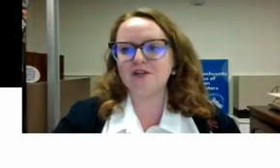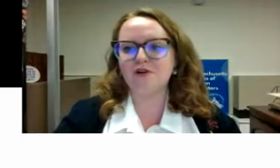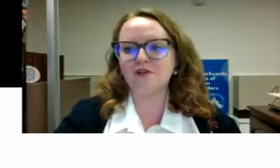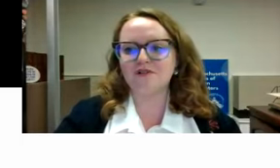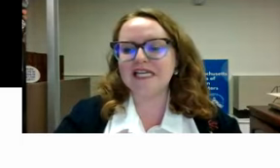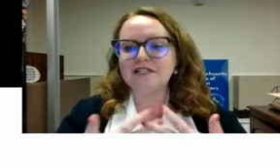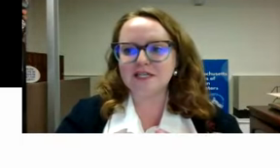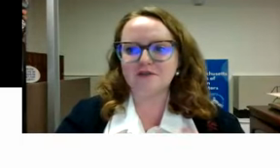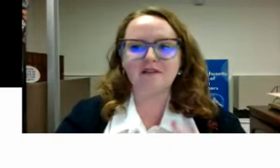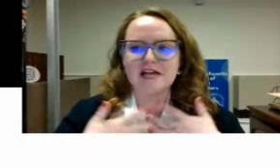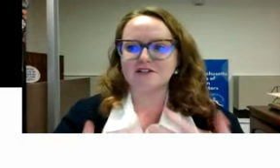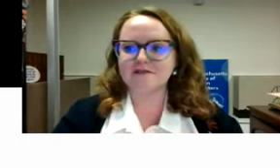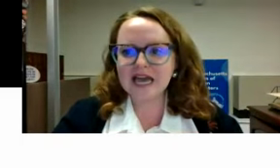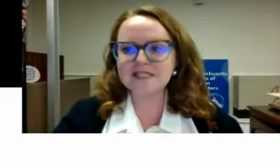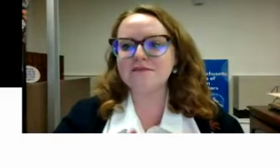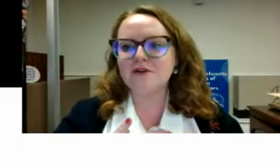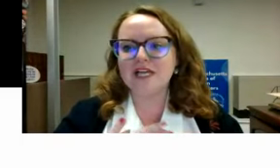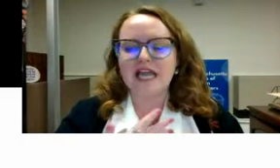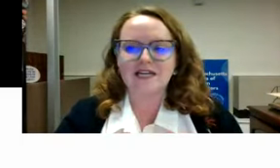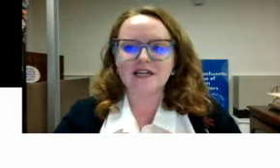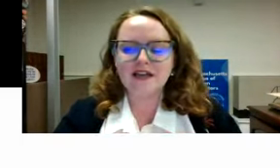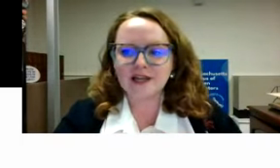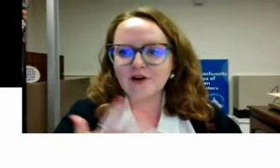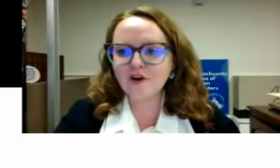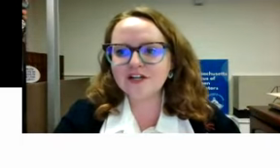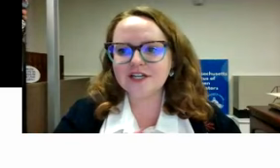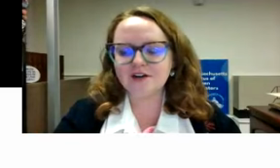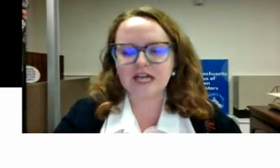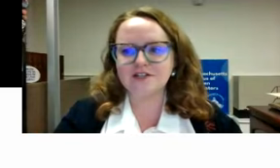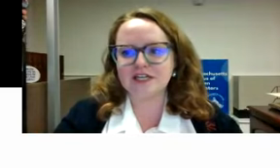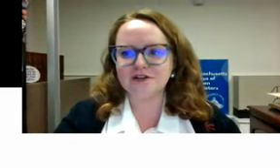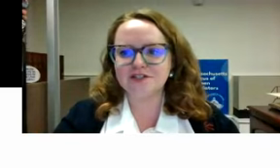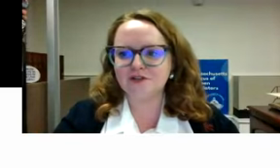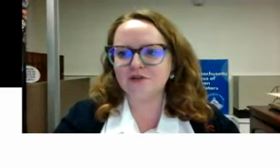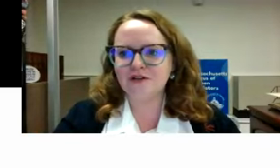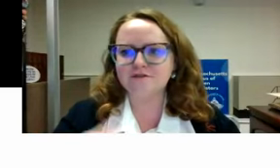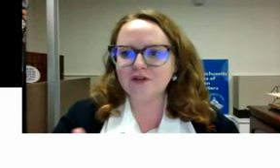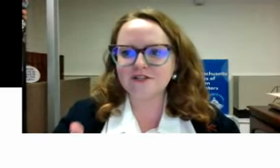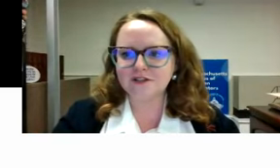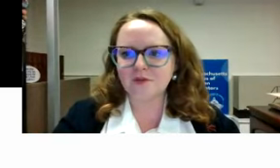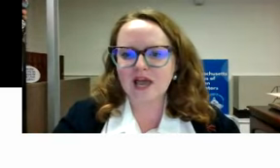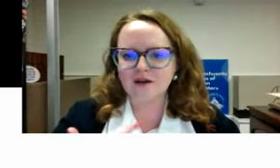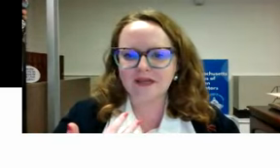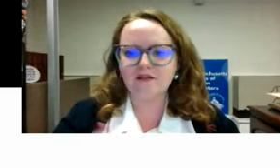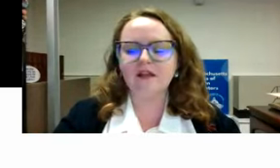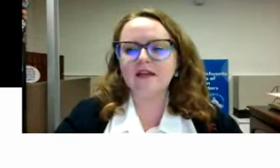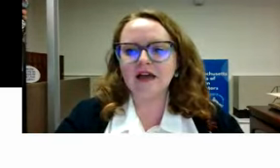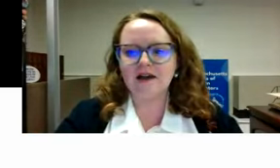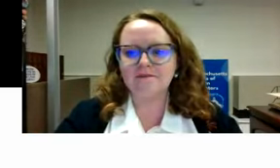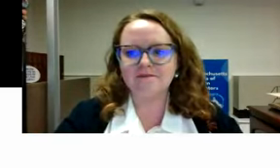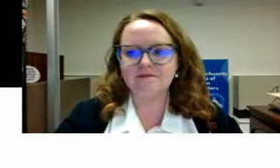moments when you will need to be doing letters of testimony and encouraging your legislators to vote a certain way on a